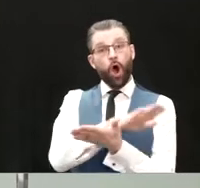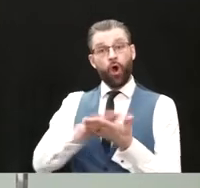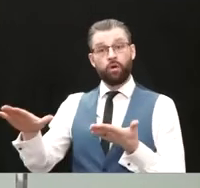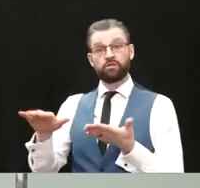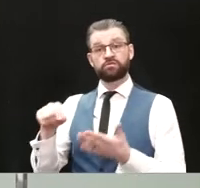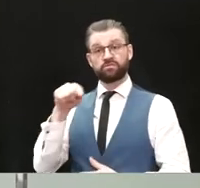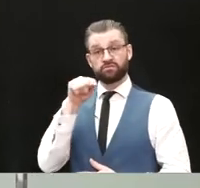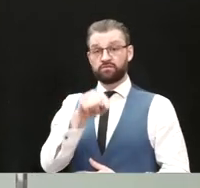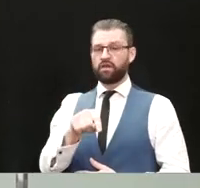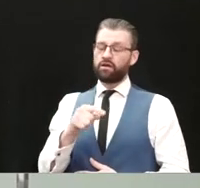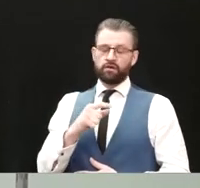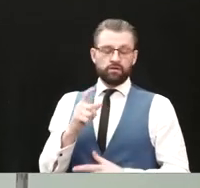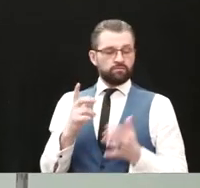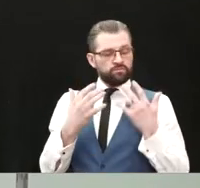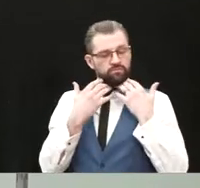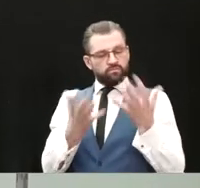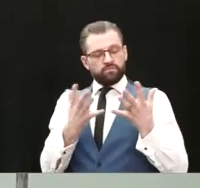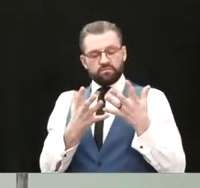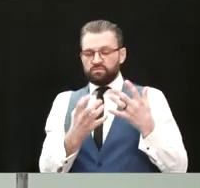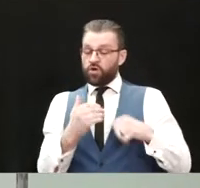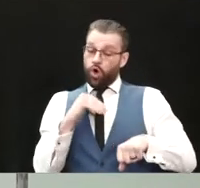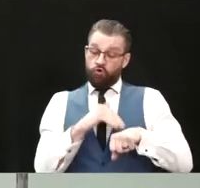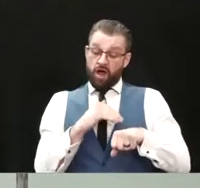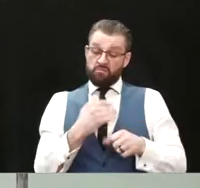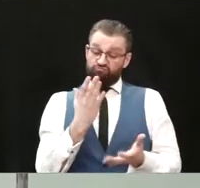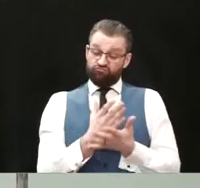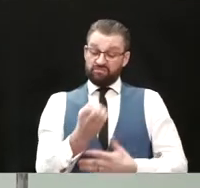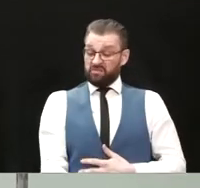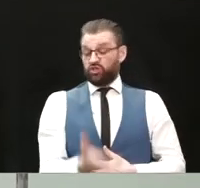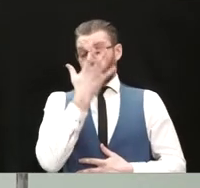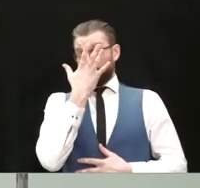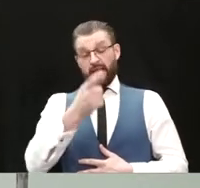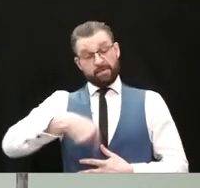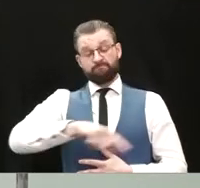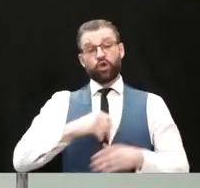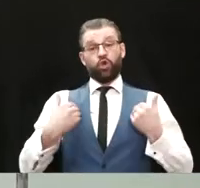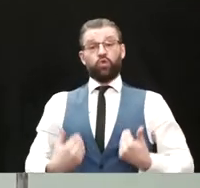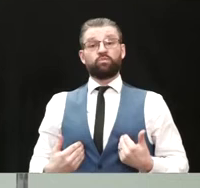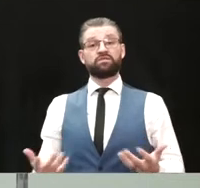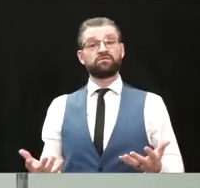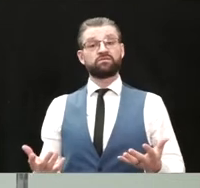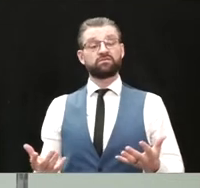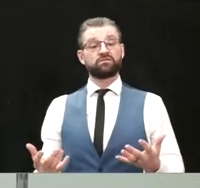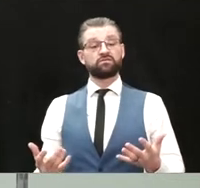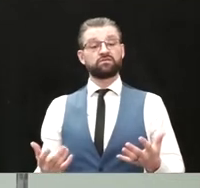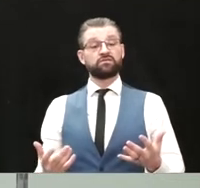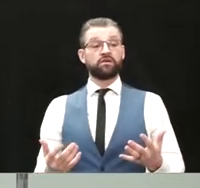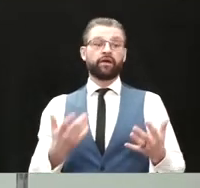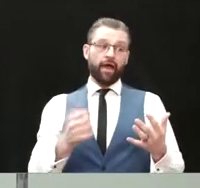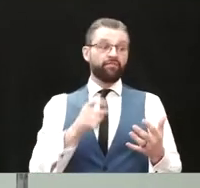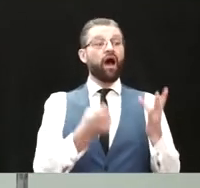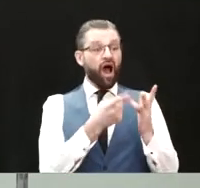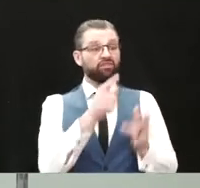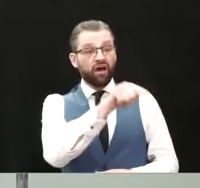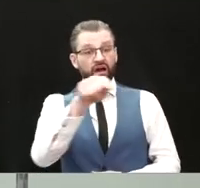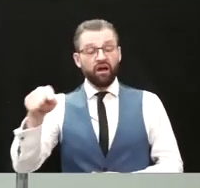was a wicked crime that shamed humanity. And like other subsequent genocides